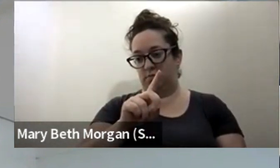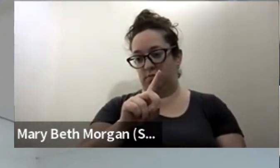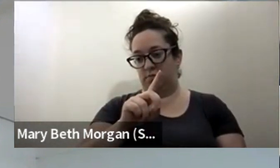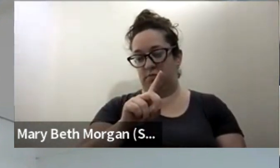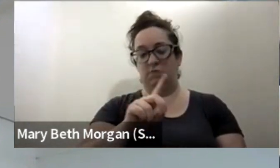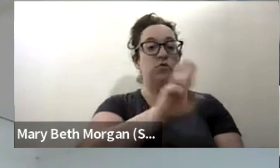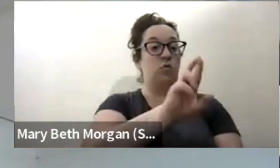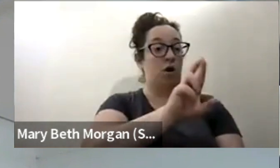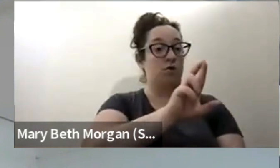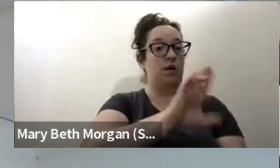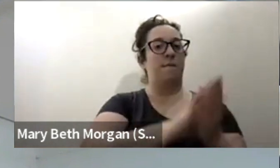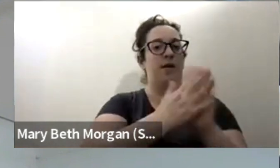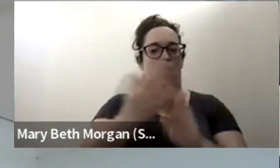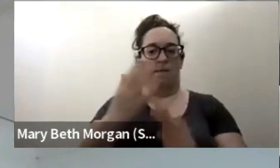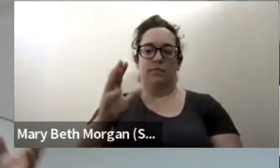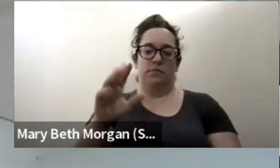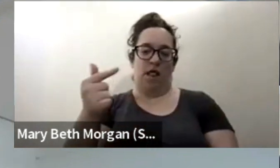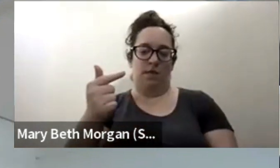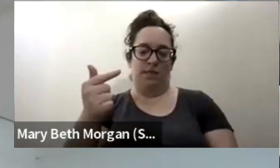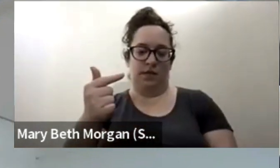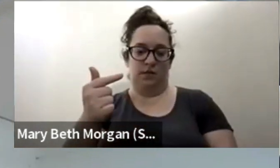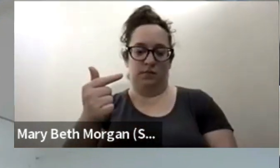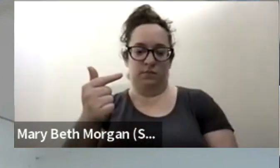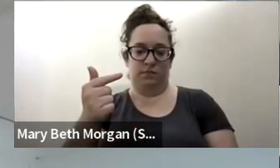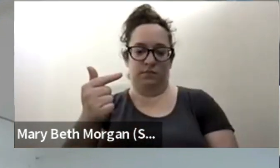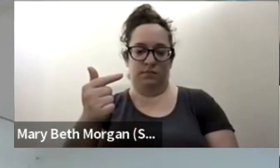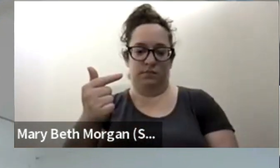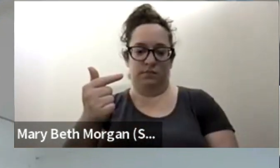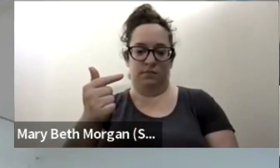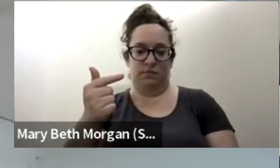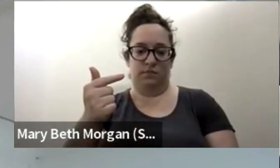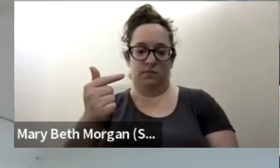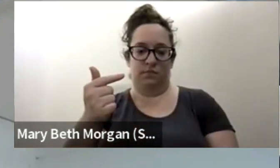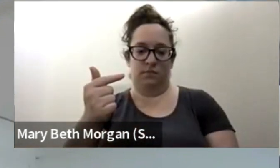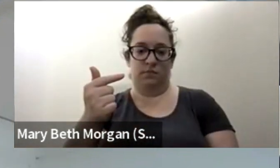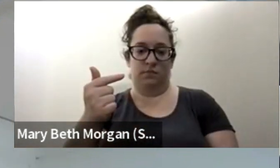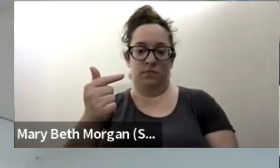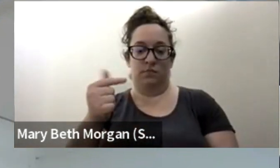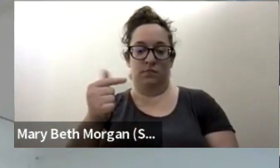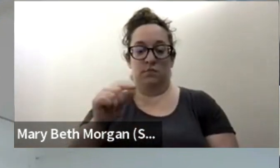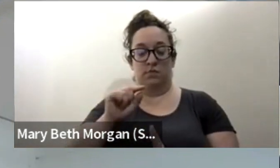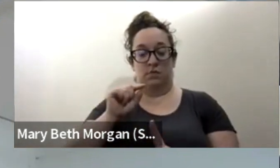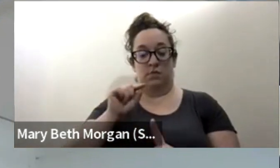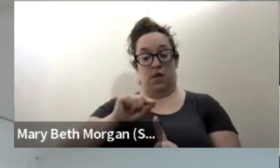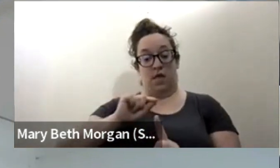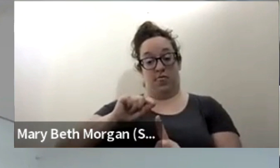water bearer in a court who's so beautiful that Zeus